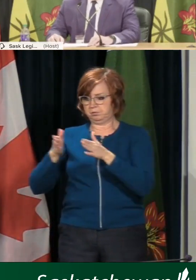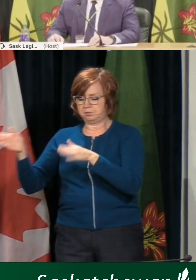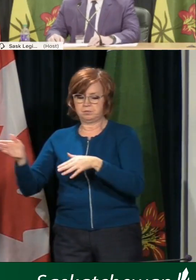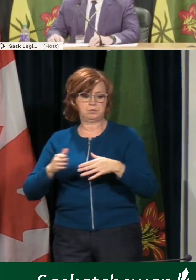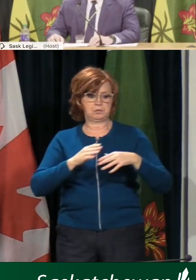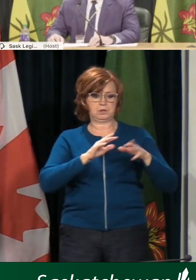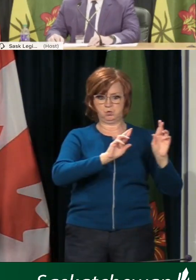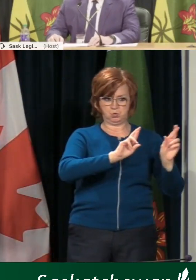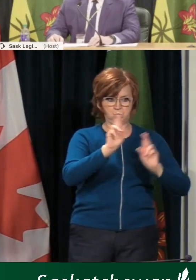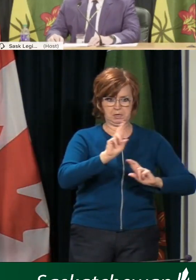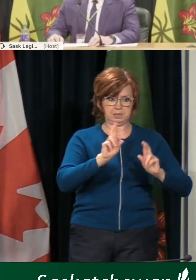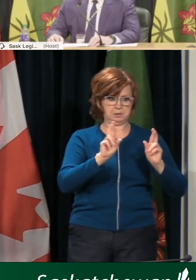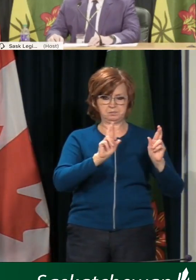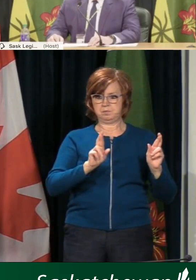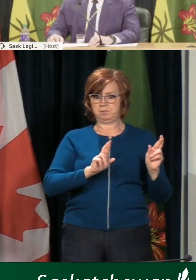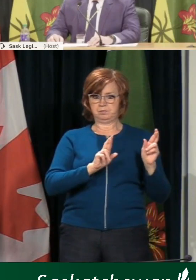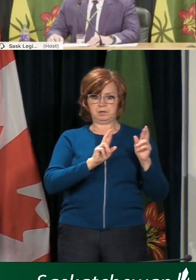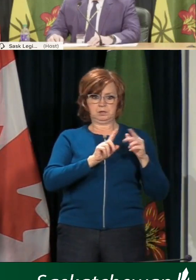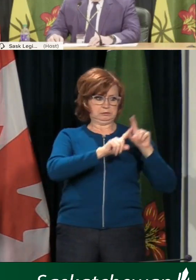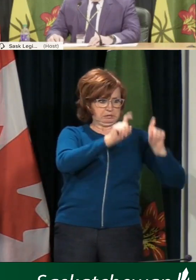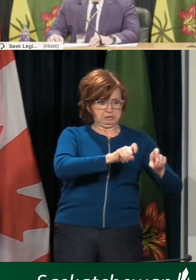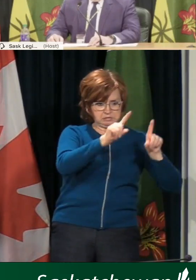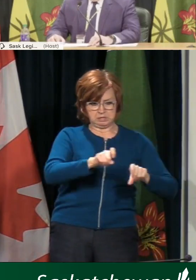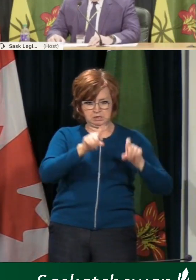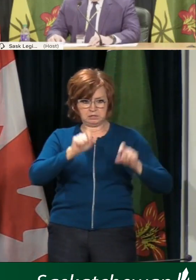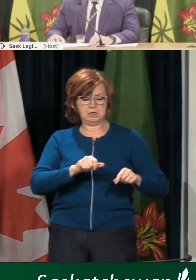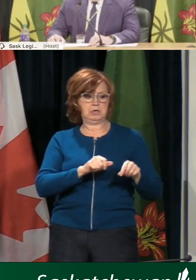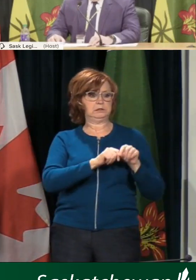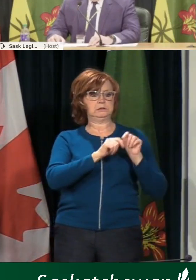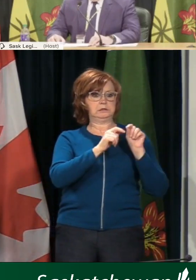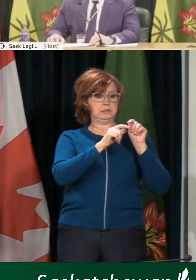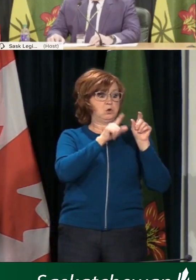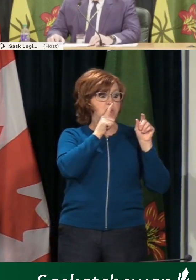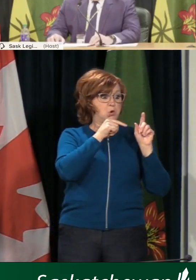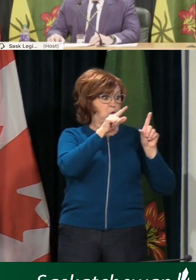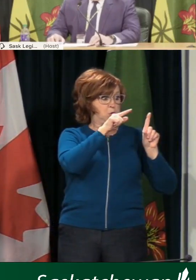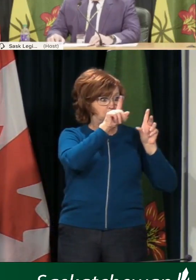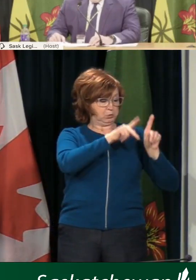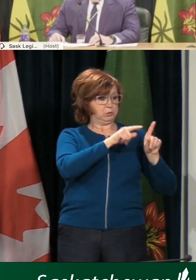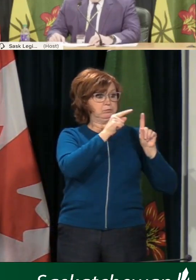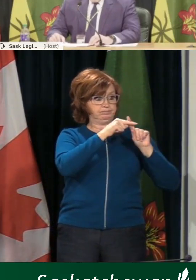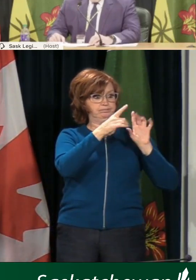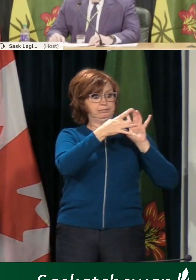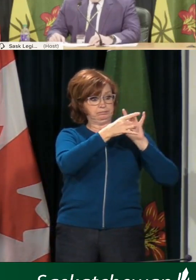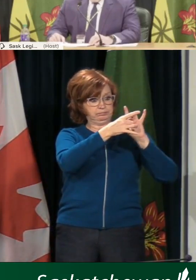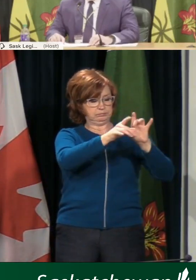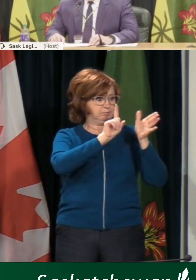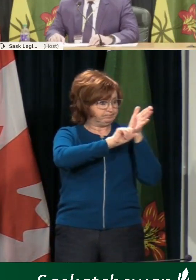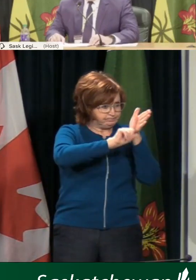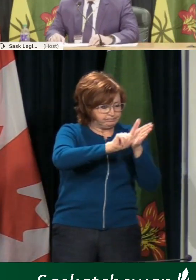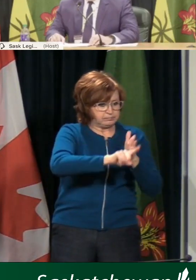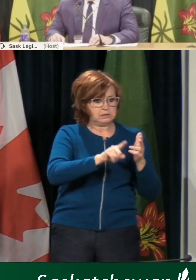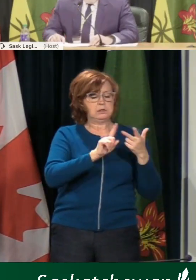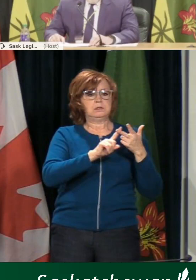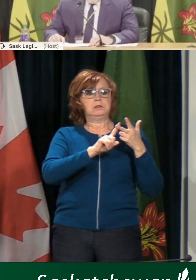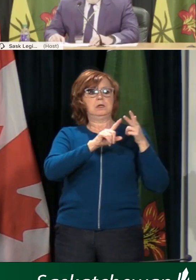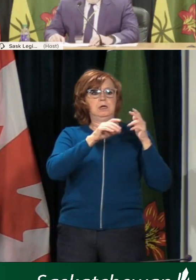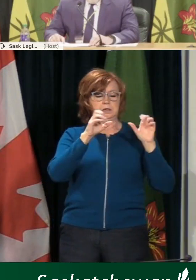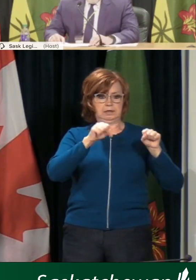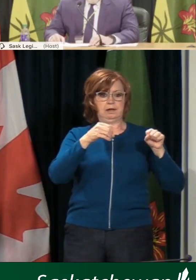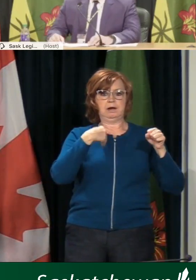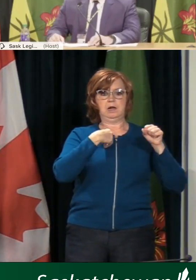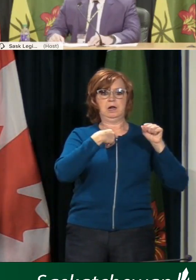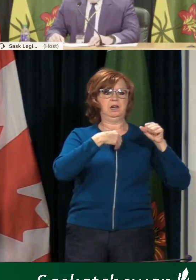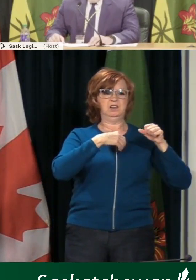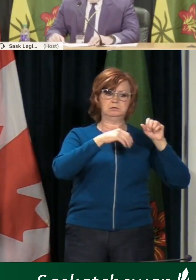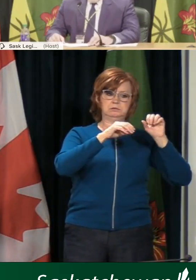includes broad-based testing, aggressive contact tracing, and better access to virtual care, and also strengthening our